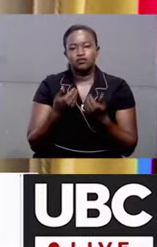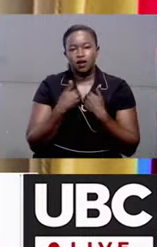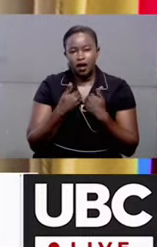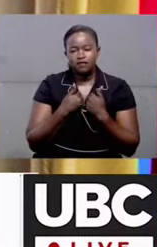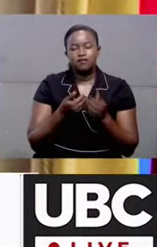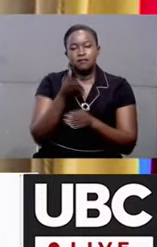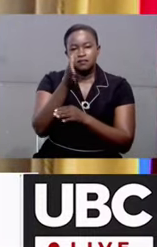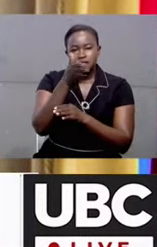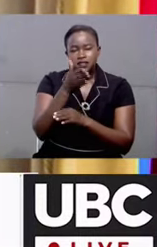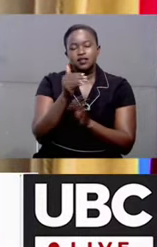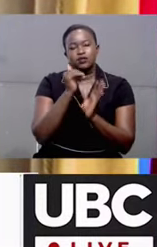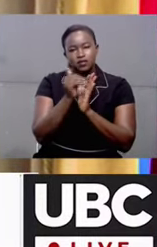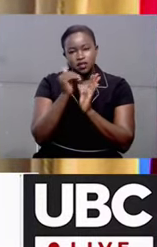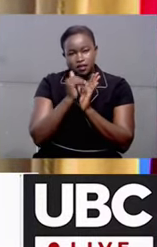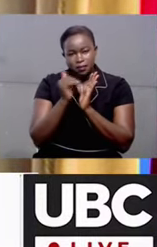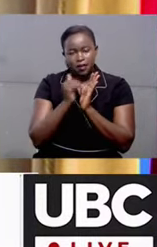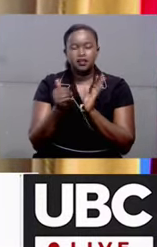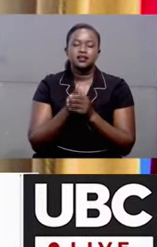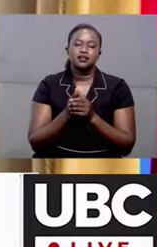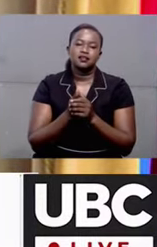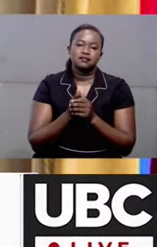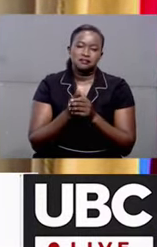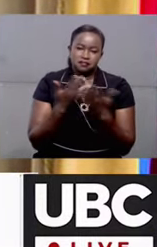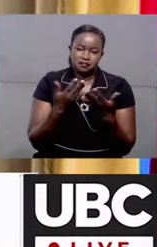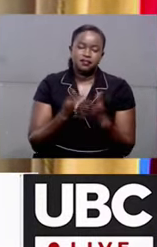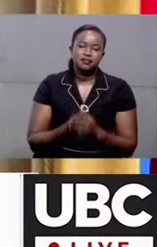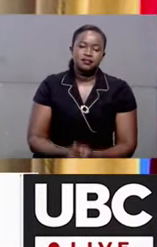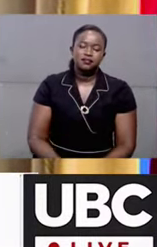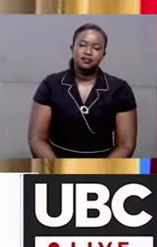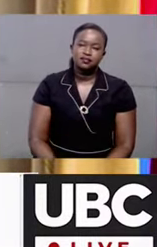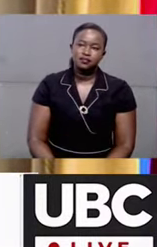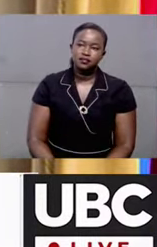statement, then we have this.